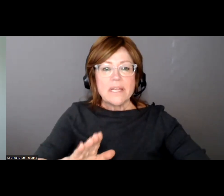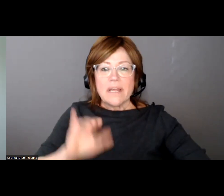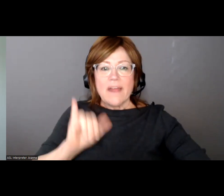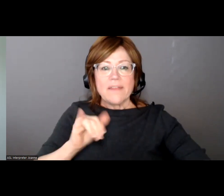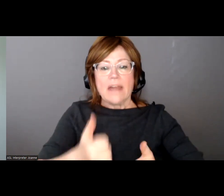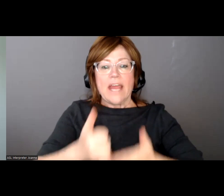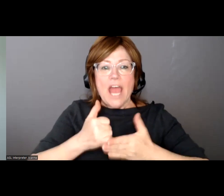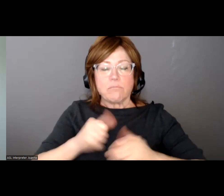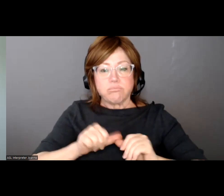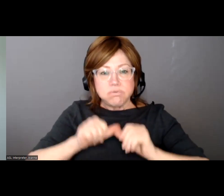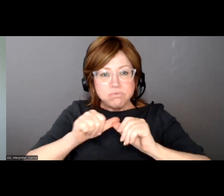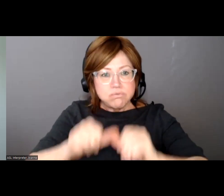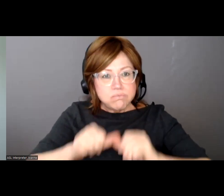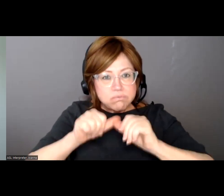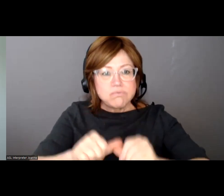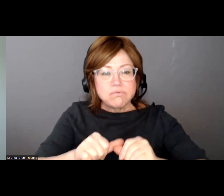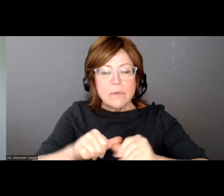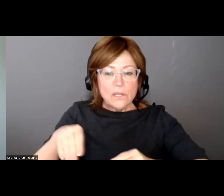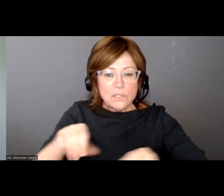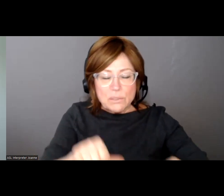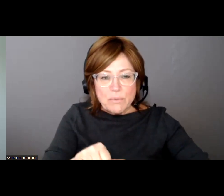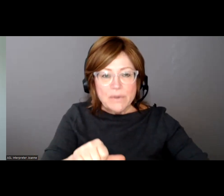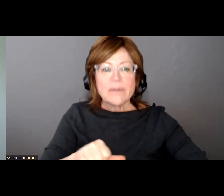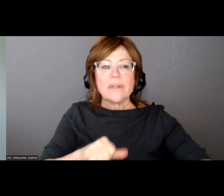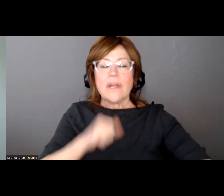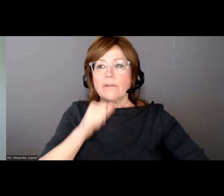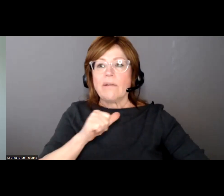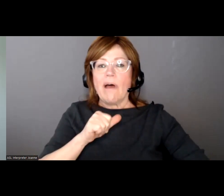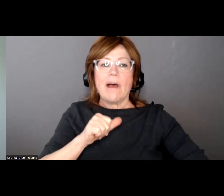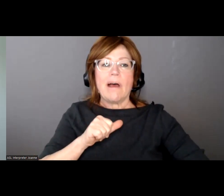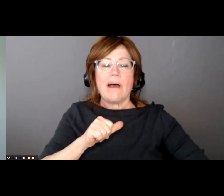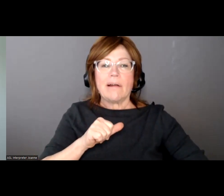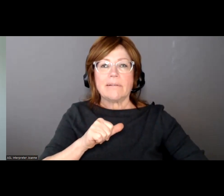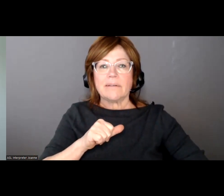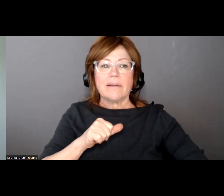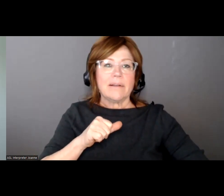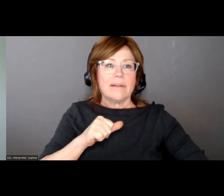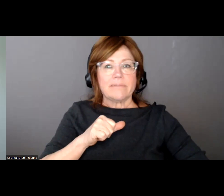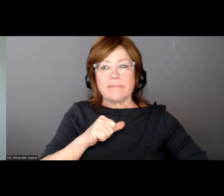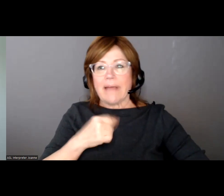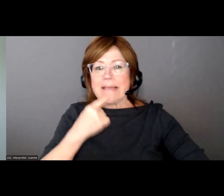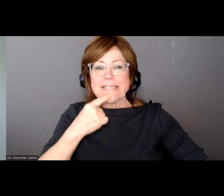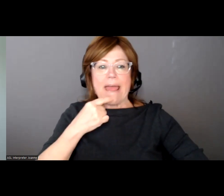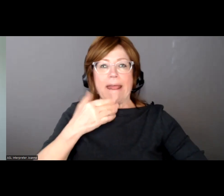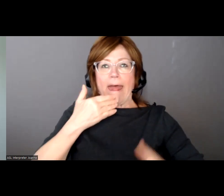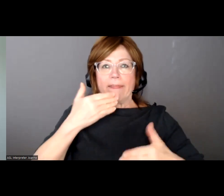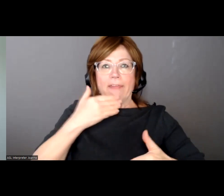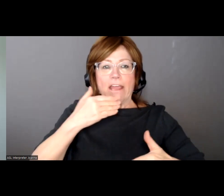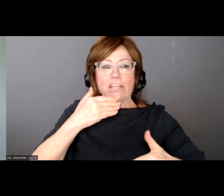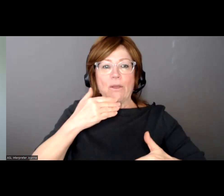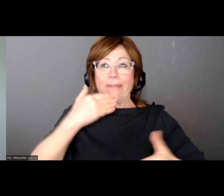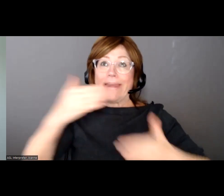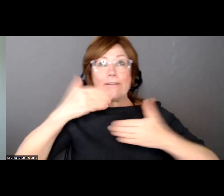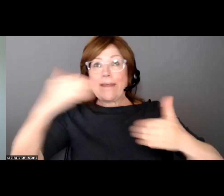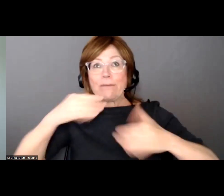Rachel talked about and the flow, and that you're not posting thank yous to sponsors all in a row. You've mixed it up a little bit. You've got